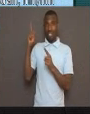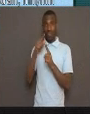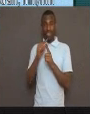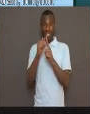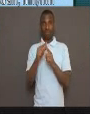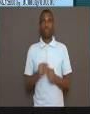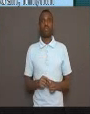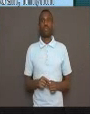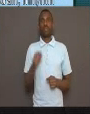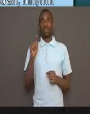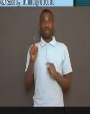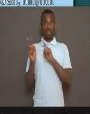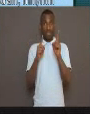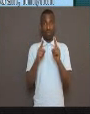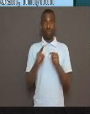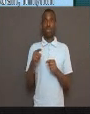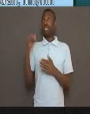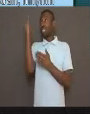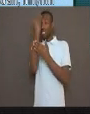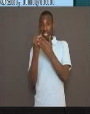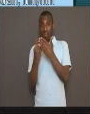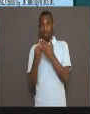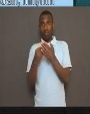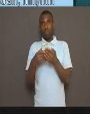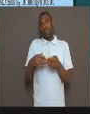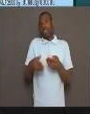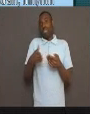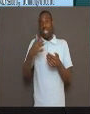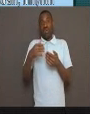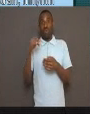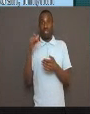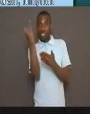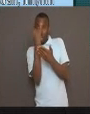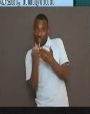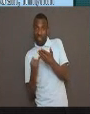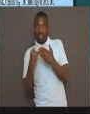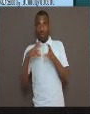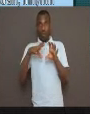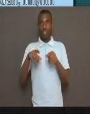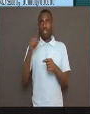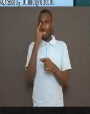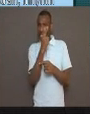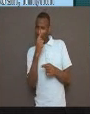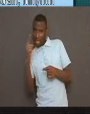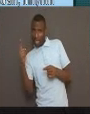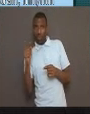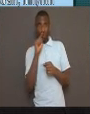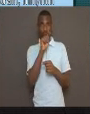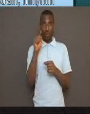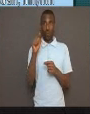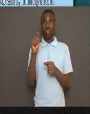a rough copy of this graph and labeling each of these